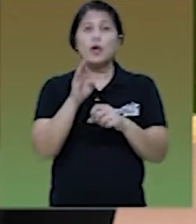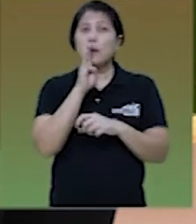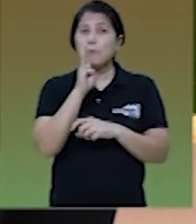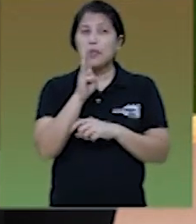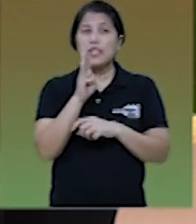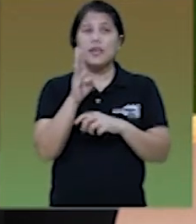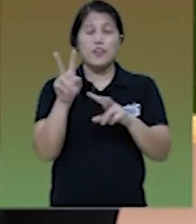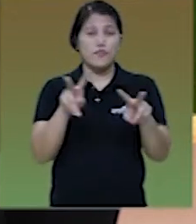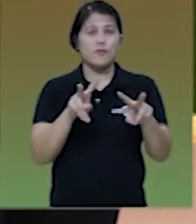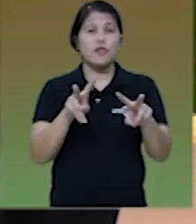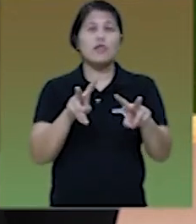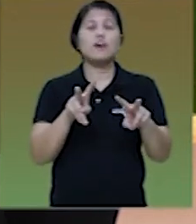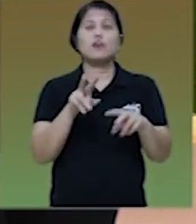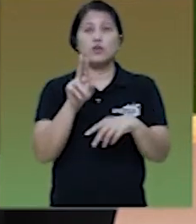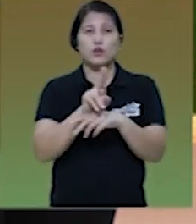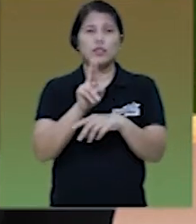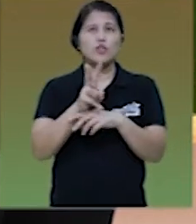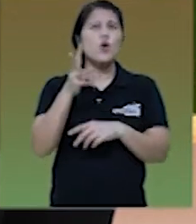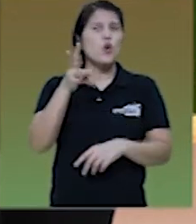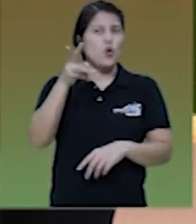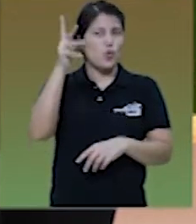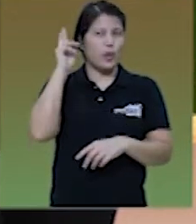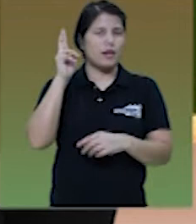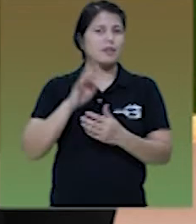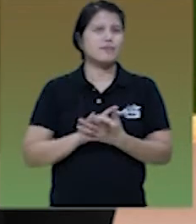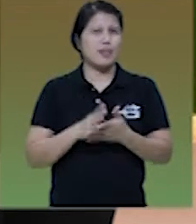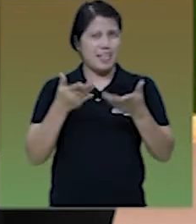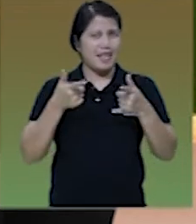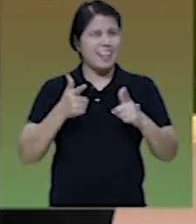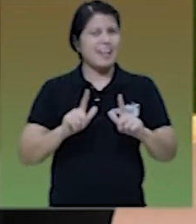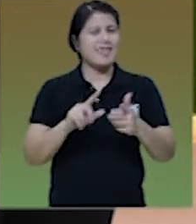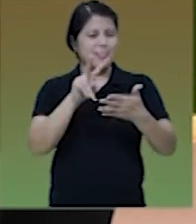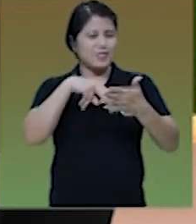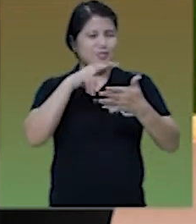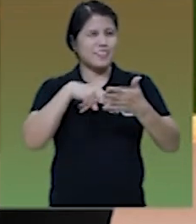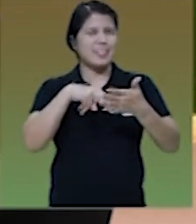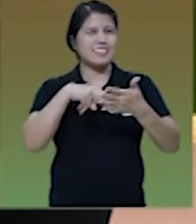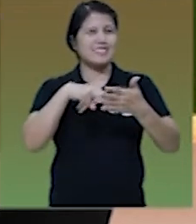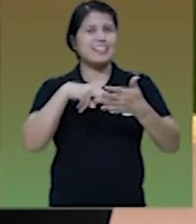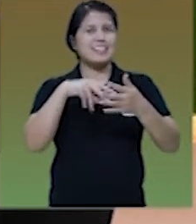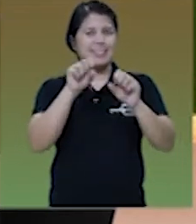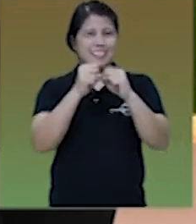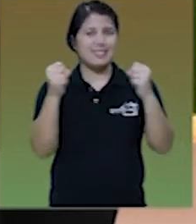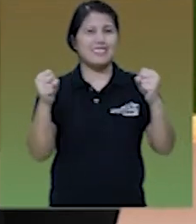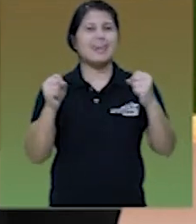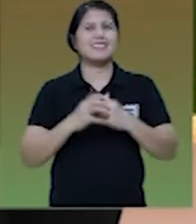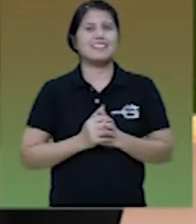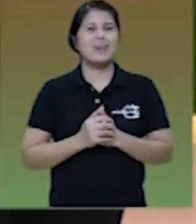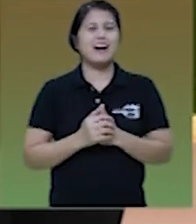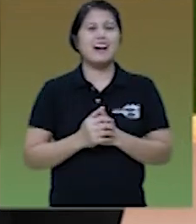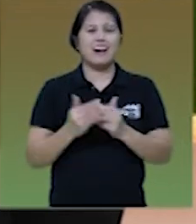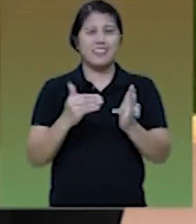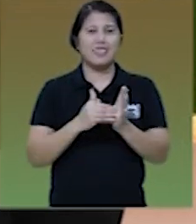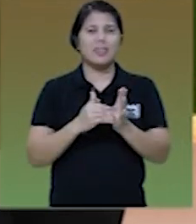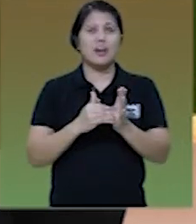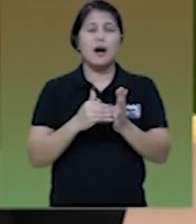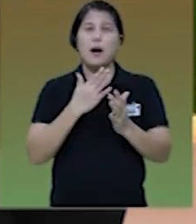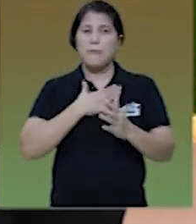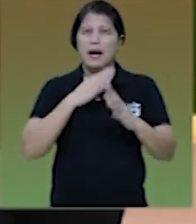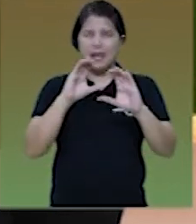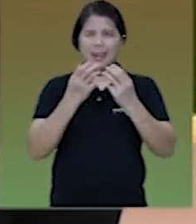verb used is where. Let's read the sentence once more. My classmates